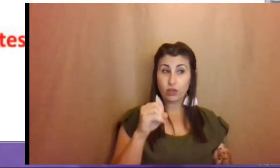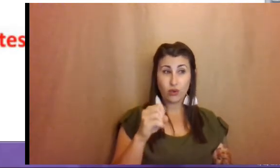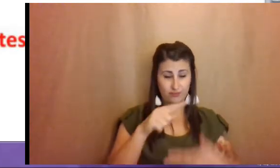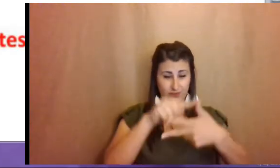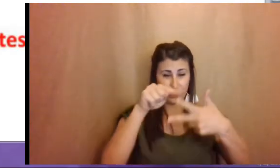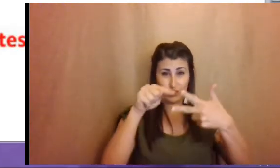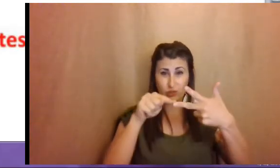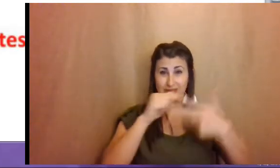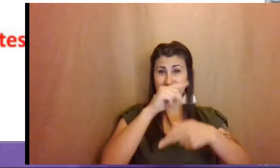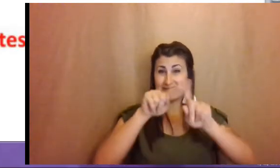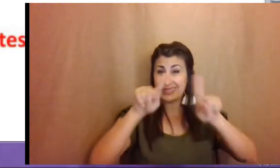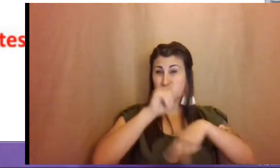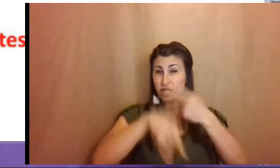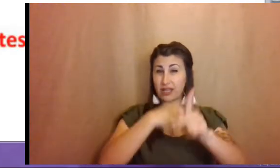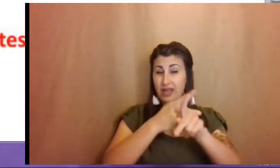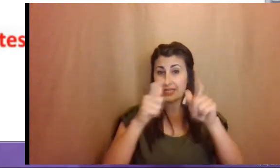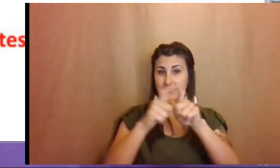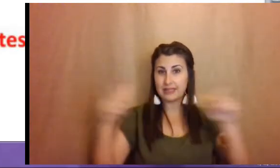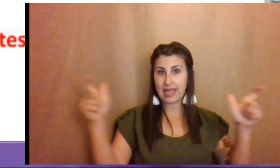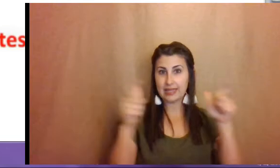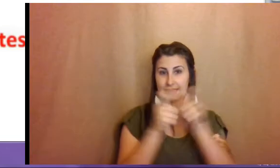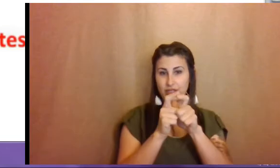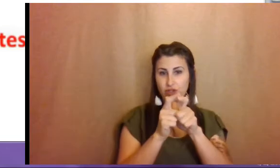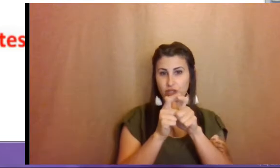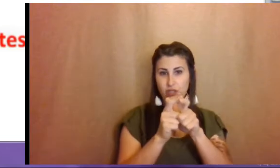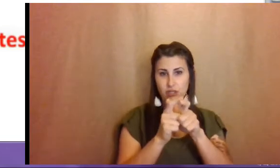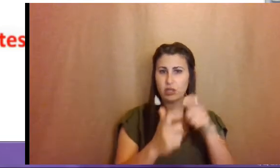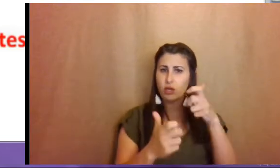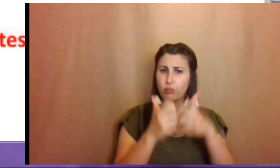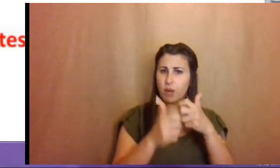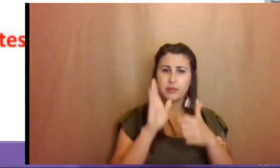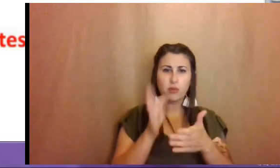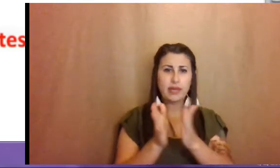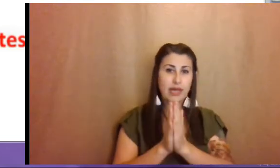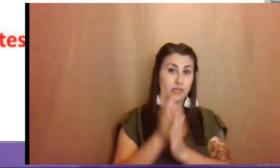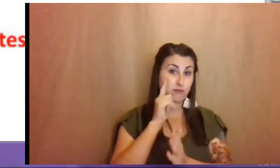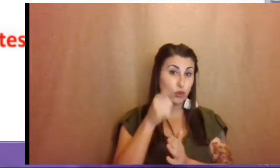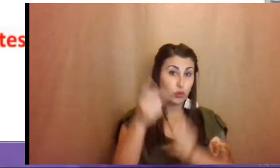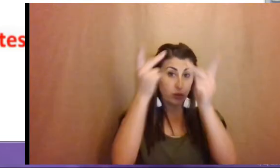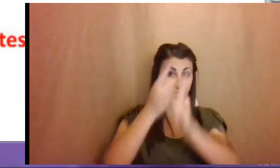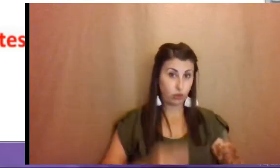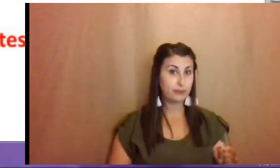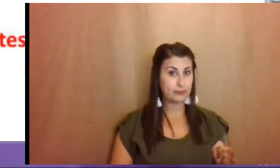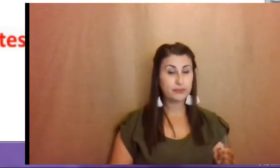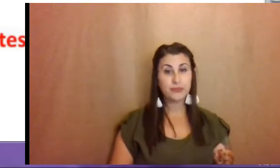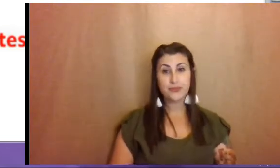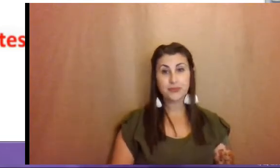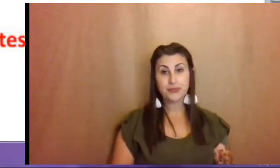So there are 3 different types of dilation problems that I'm going to be asking for you to do.